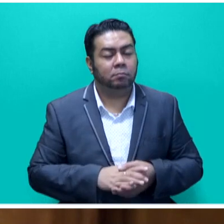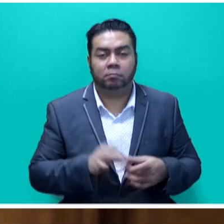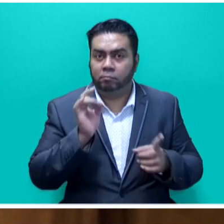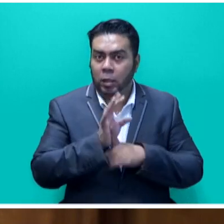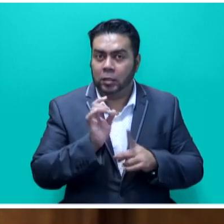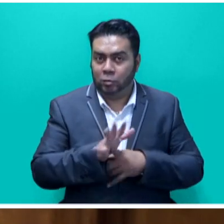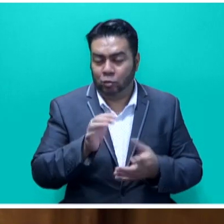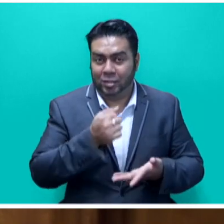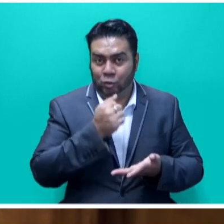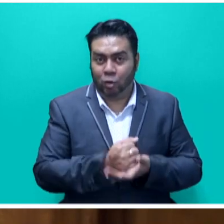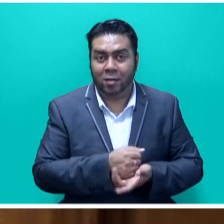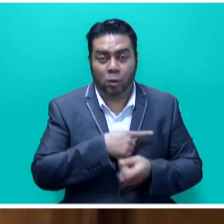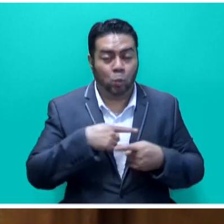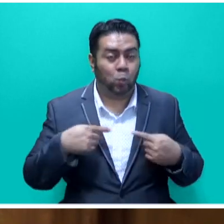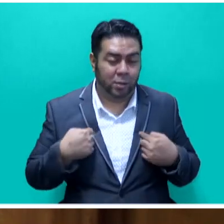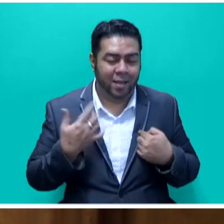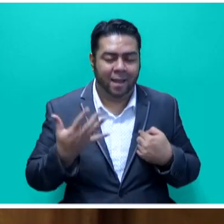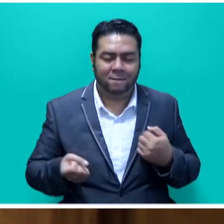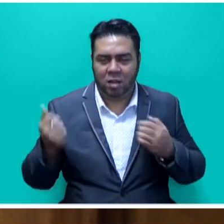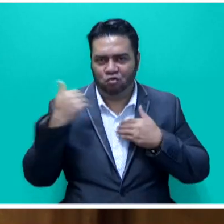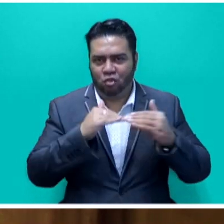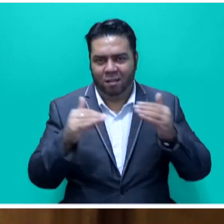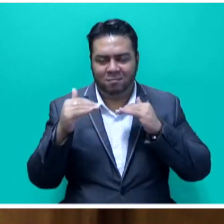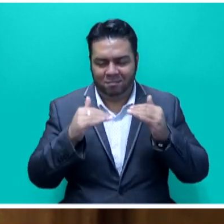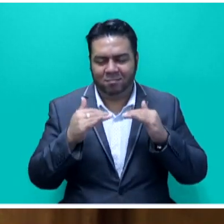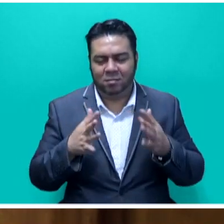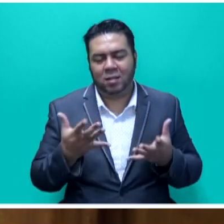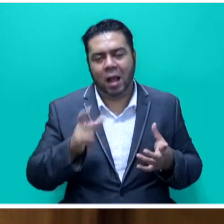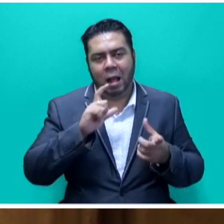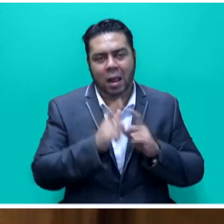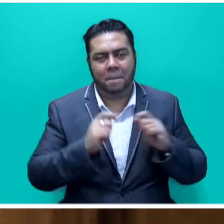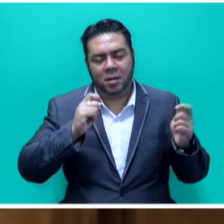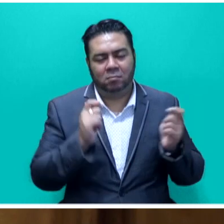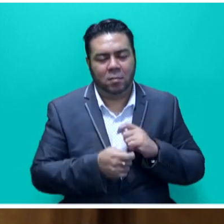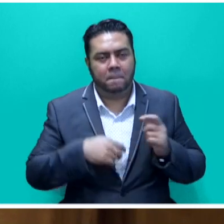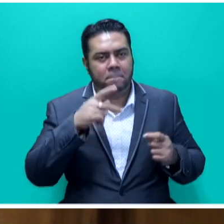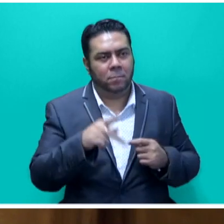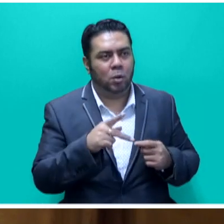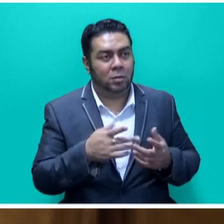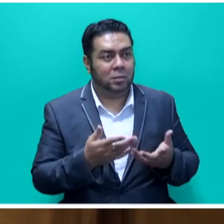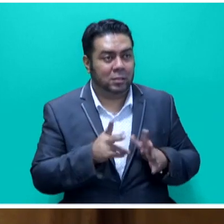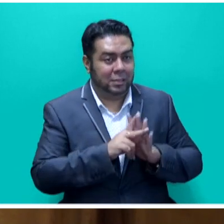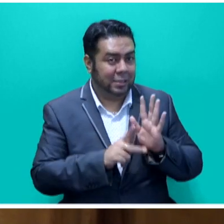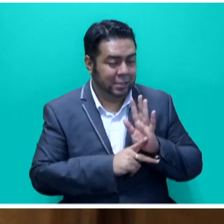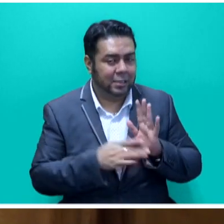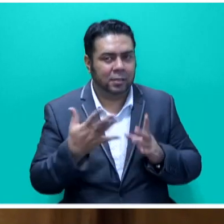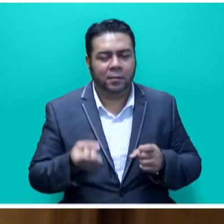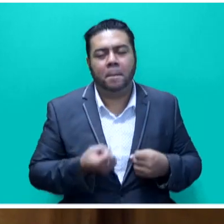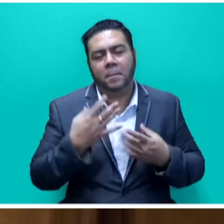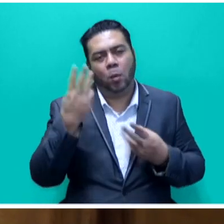to ensure that we have gender-sensitive climate policies that are informed by women and address the reality of their